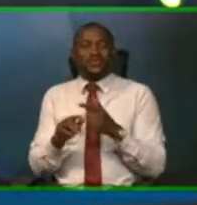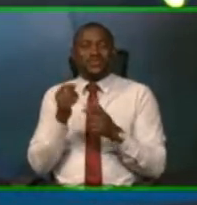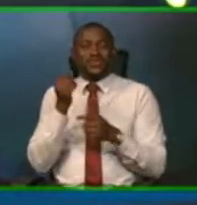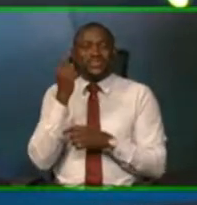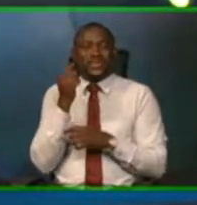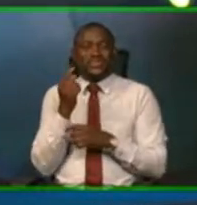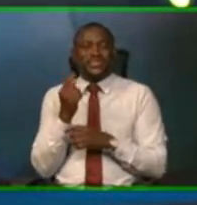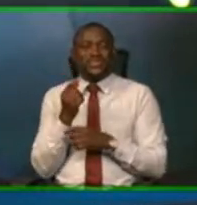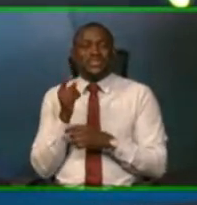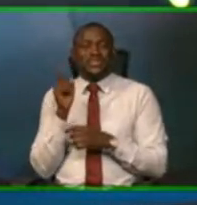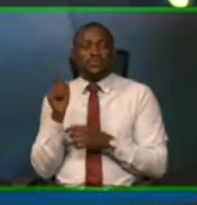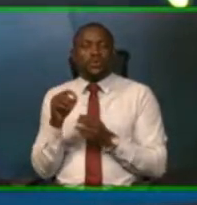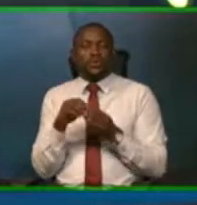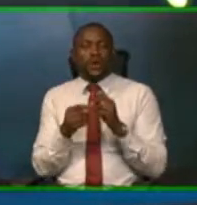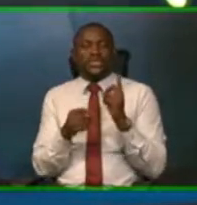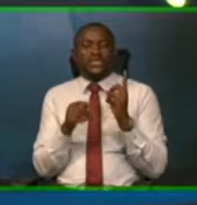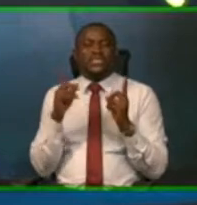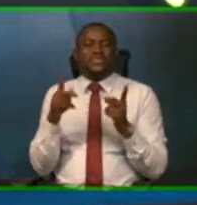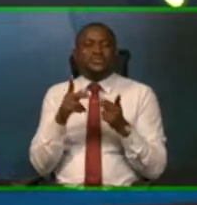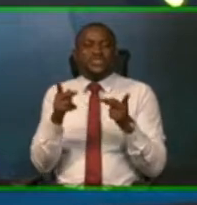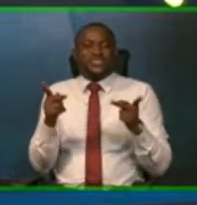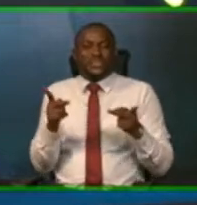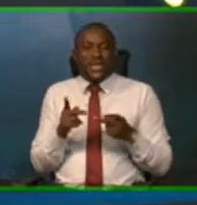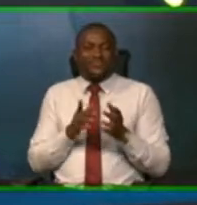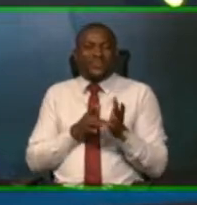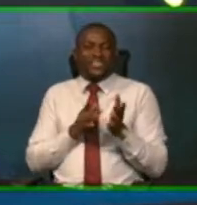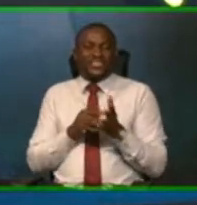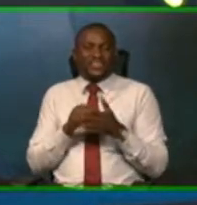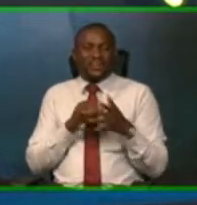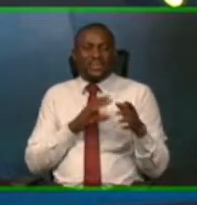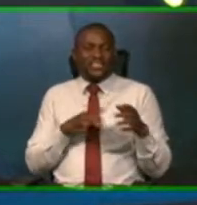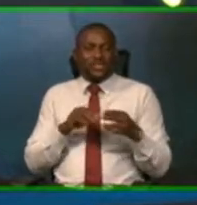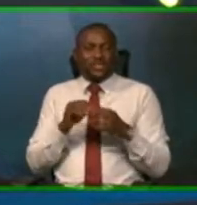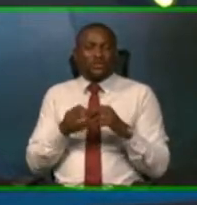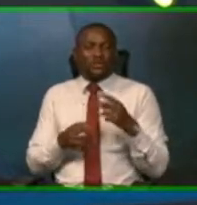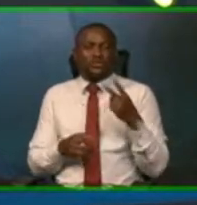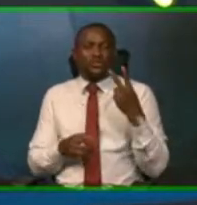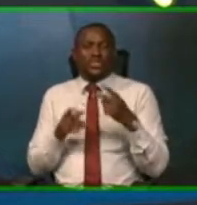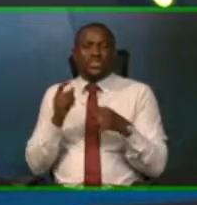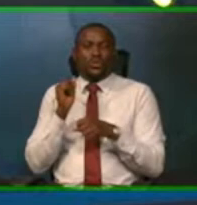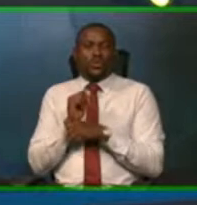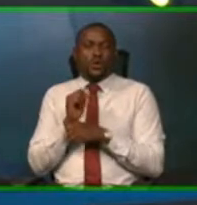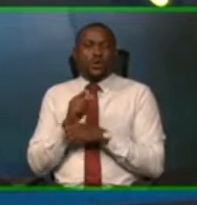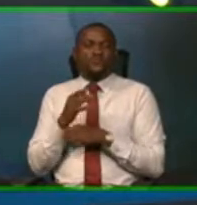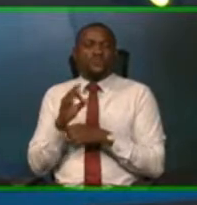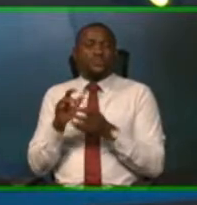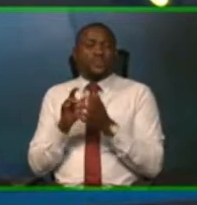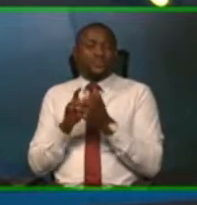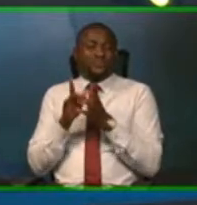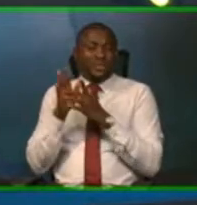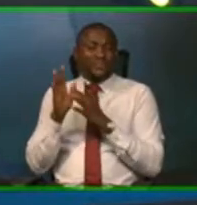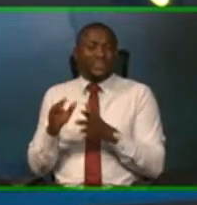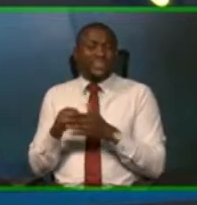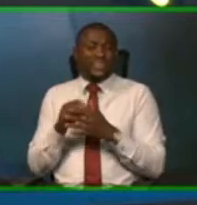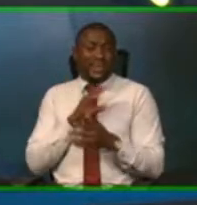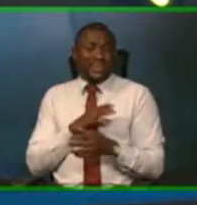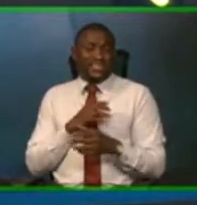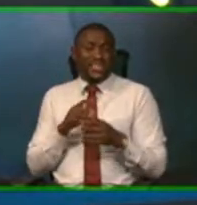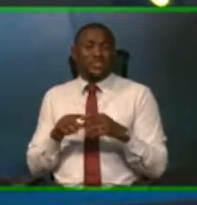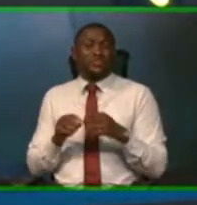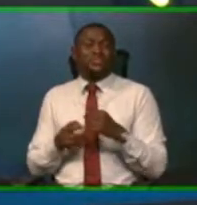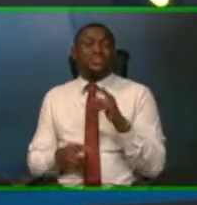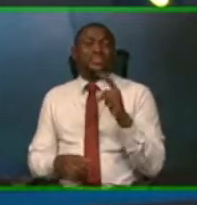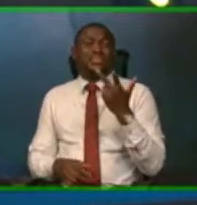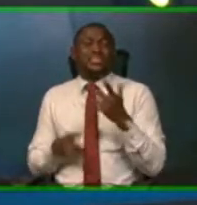one, his positional advantage in Christ. Number two, the work of the believer in terms of character. But number three,